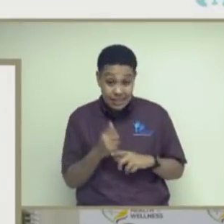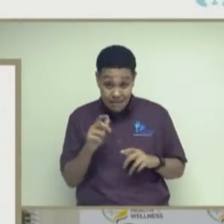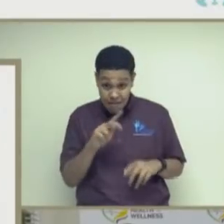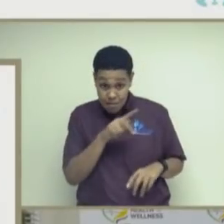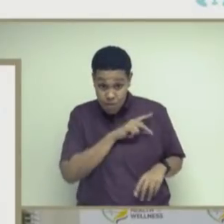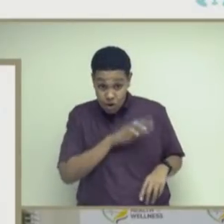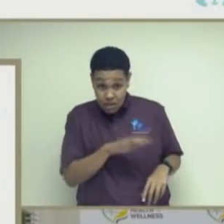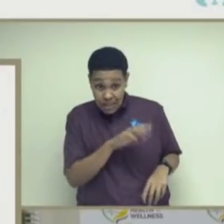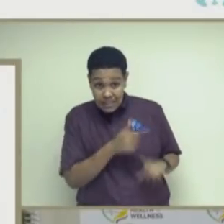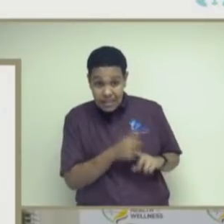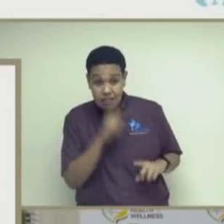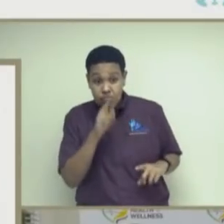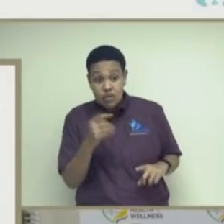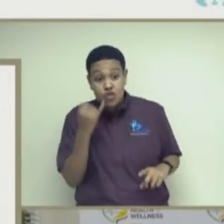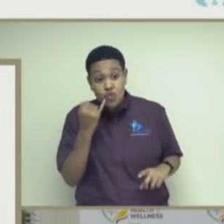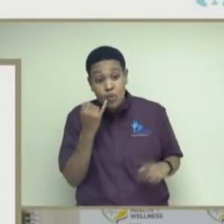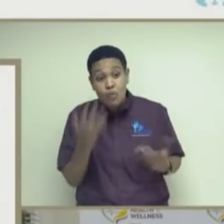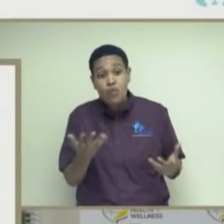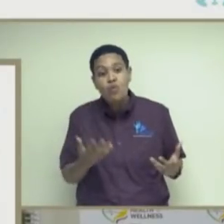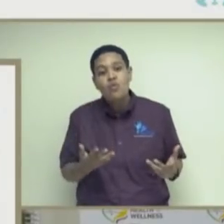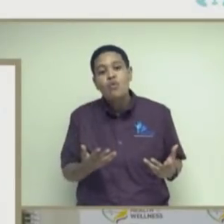personnel are to be